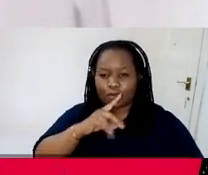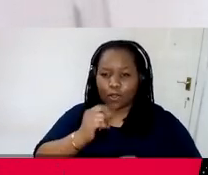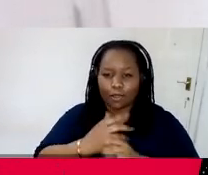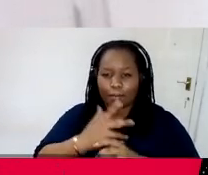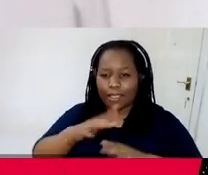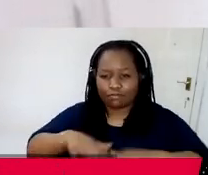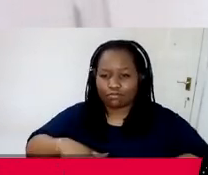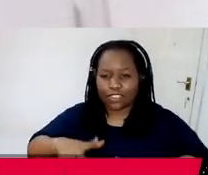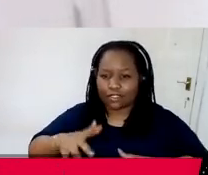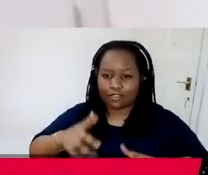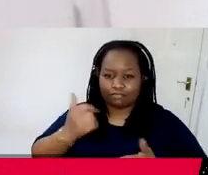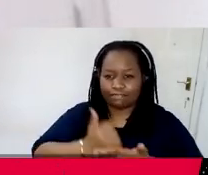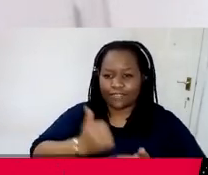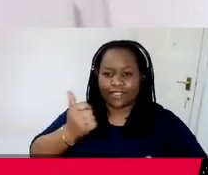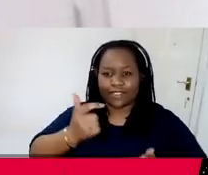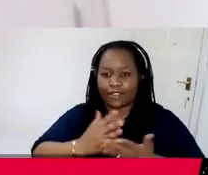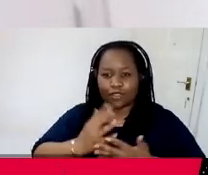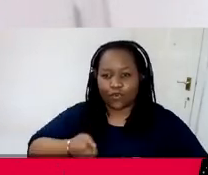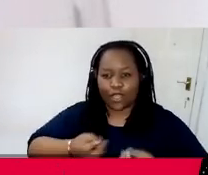audience.